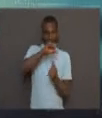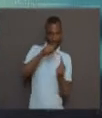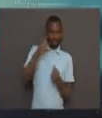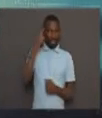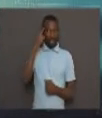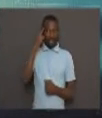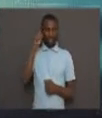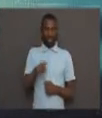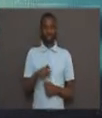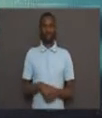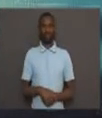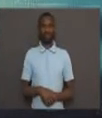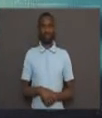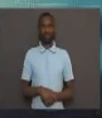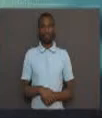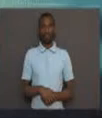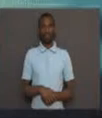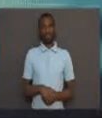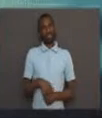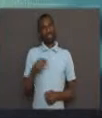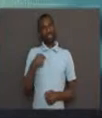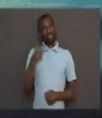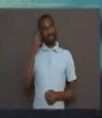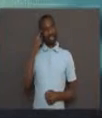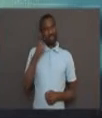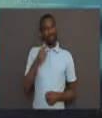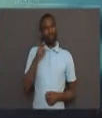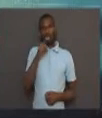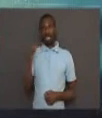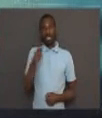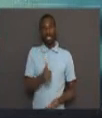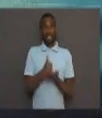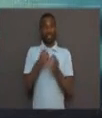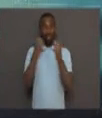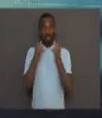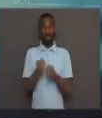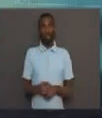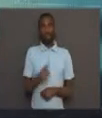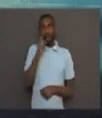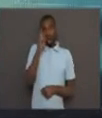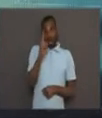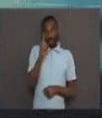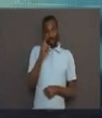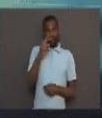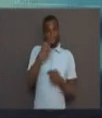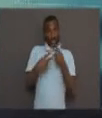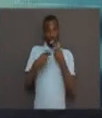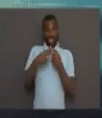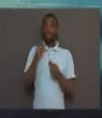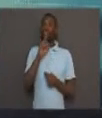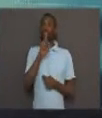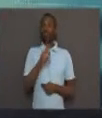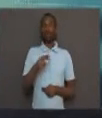A hint that might assist you is that one of the products is